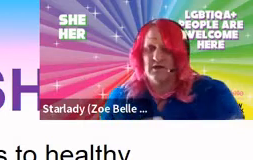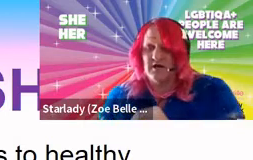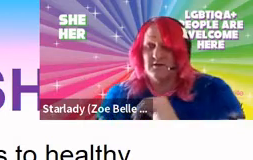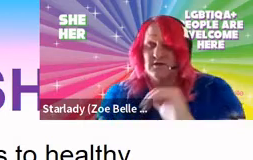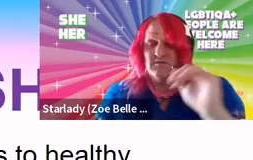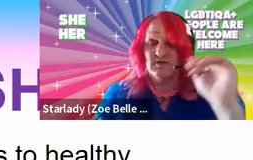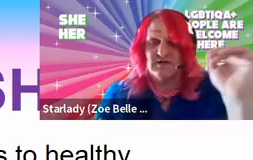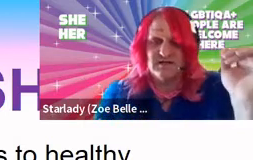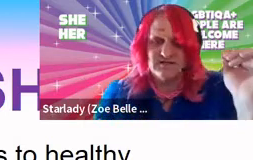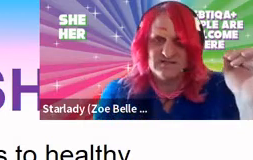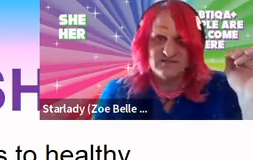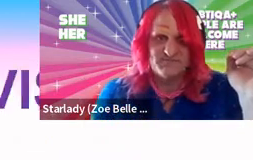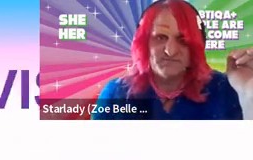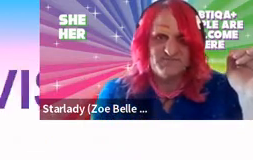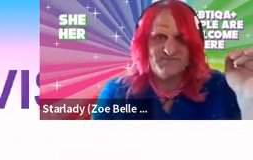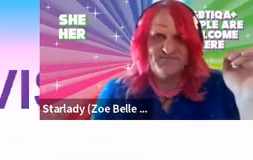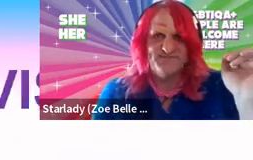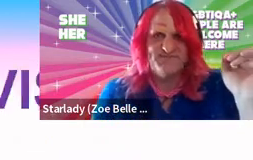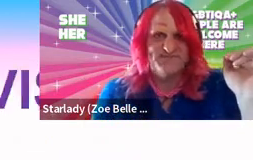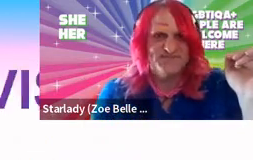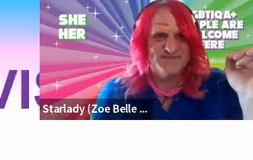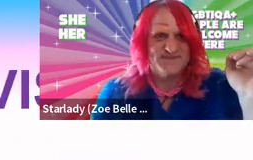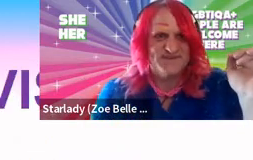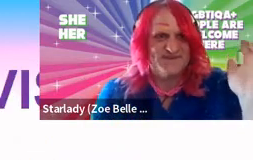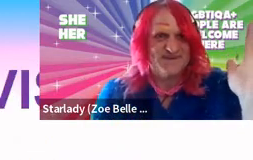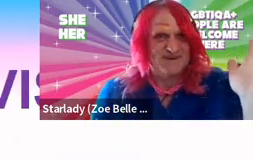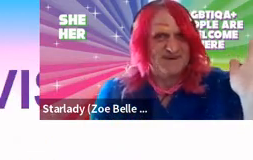than other communities.